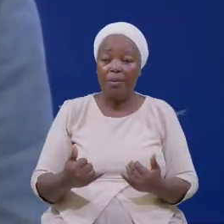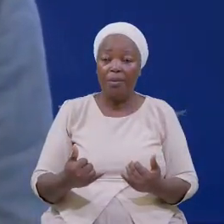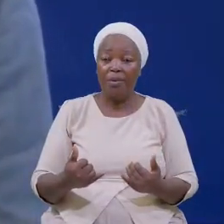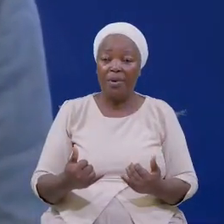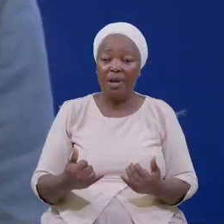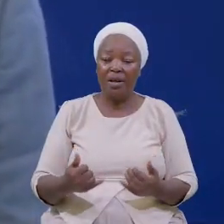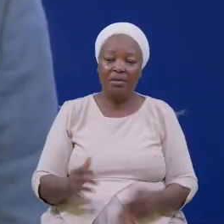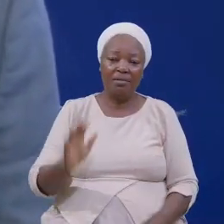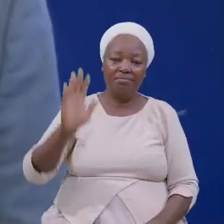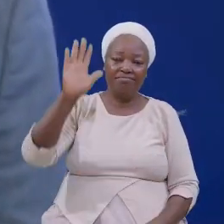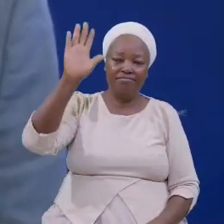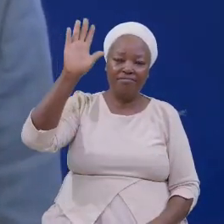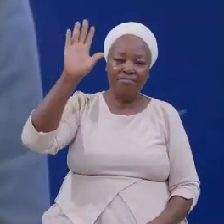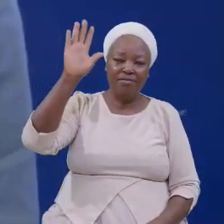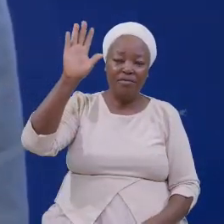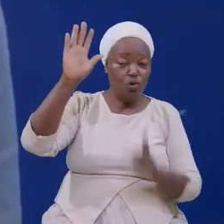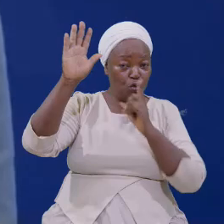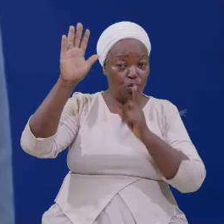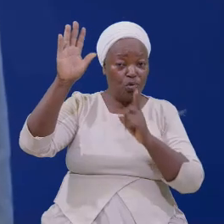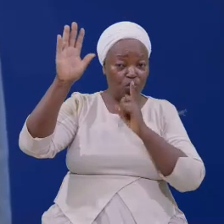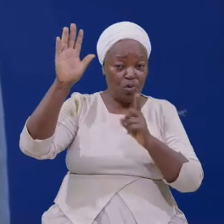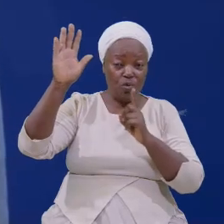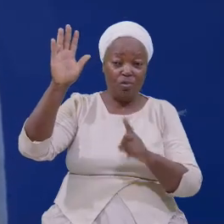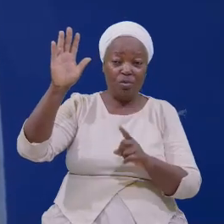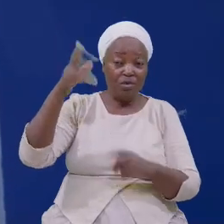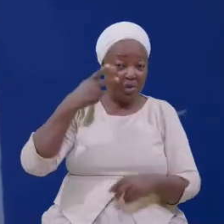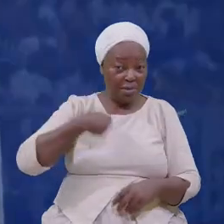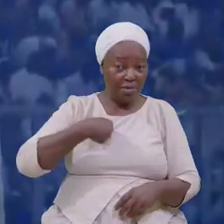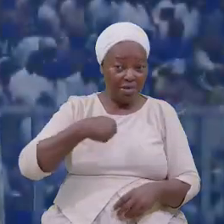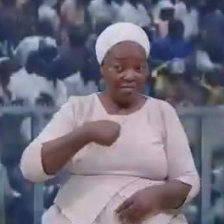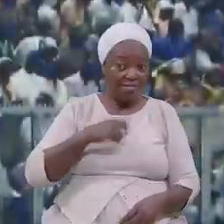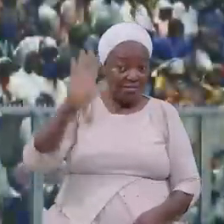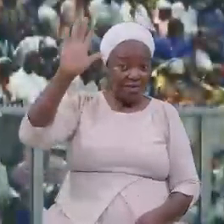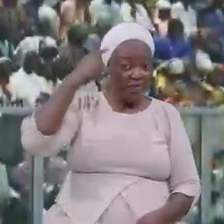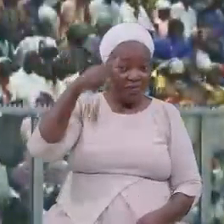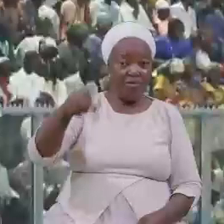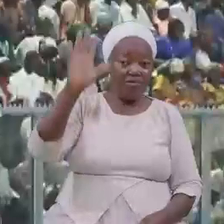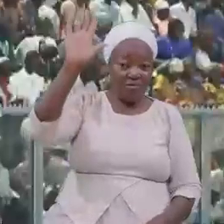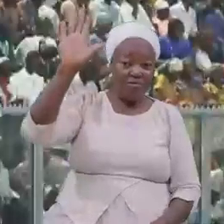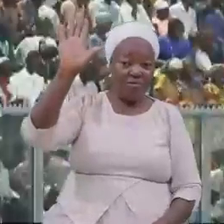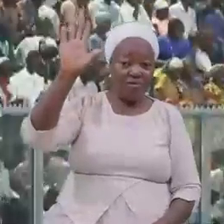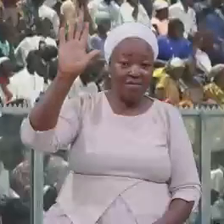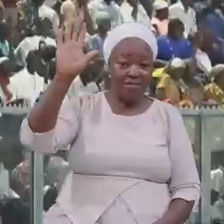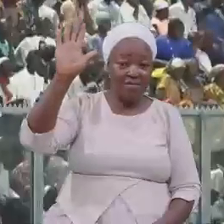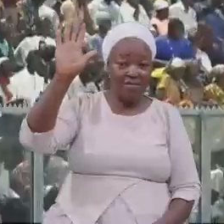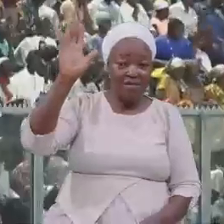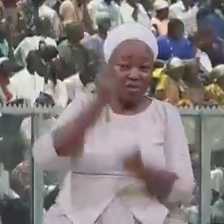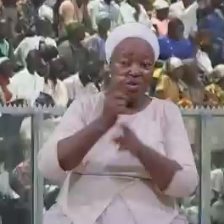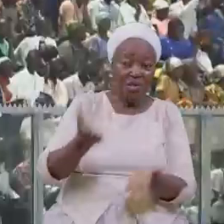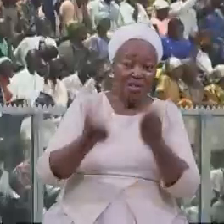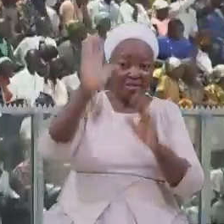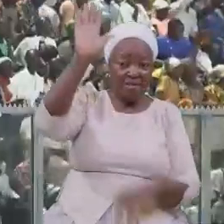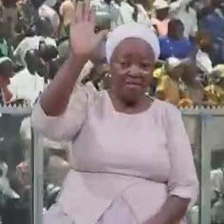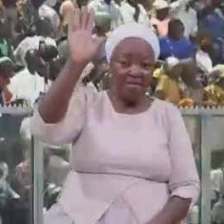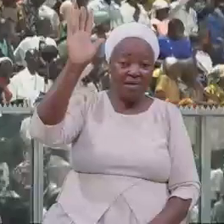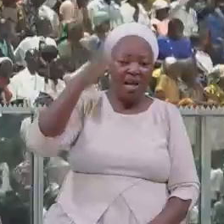Raise up your hand. See me, I'm raising up my hand for you. Raise up your hand